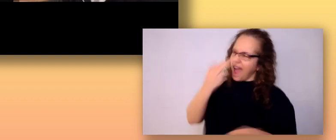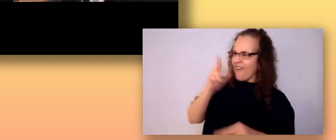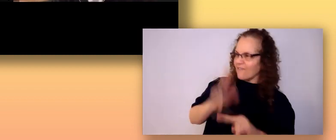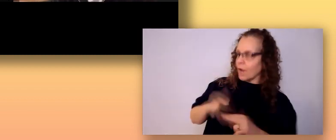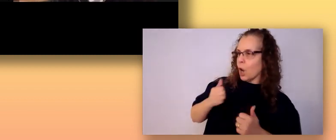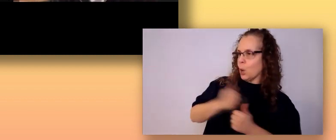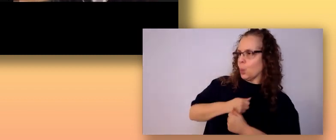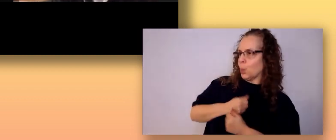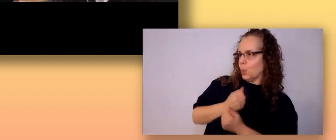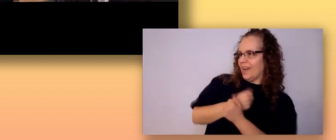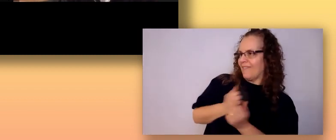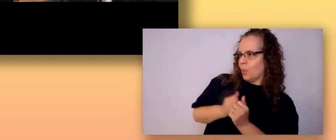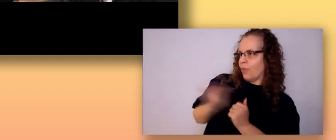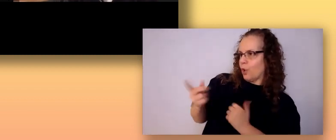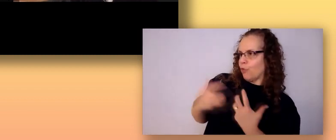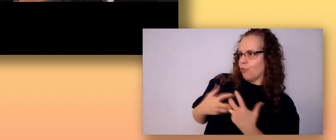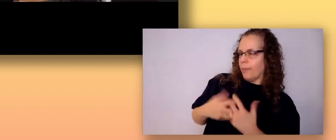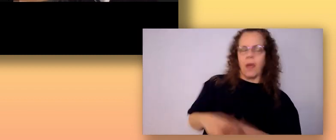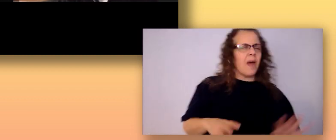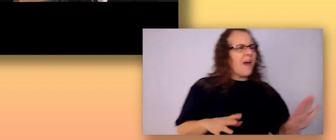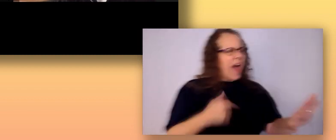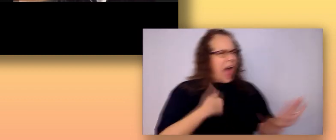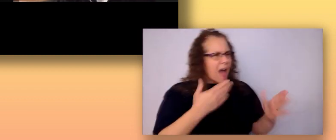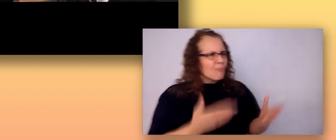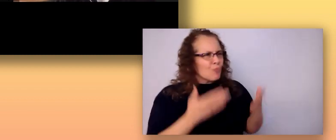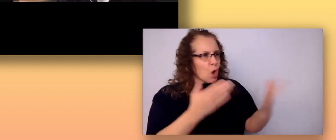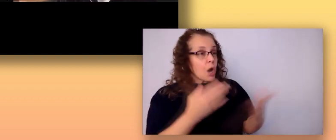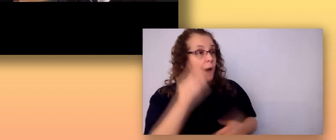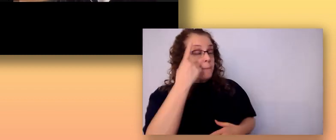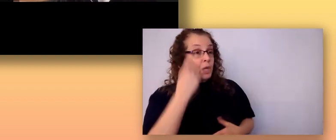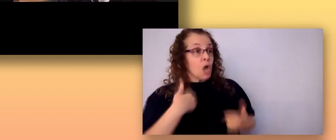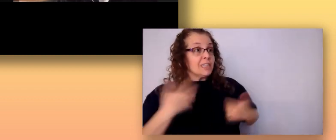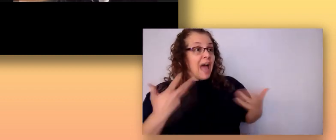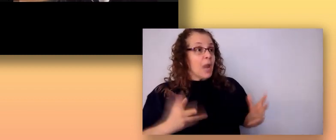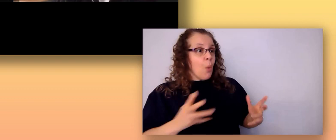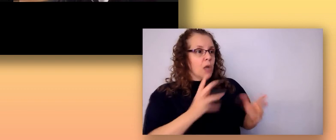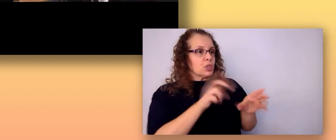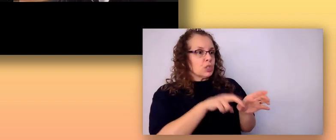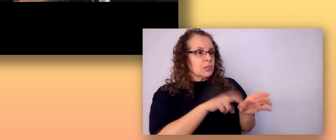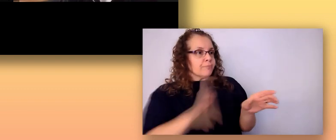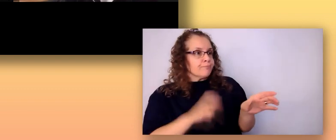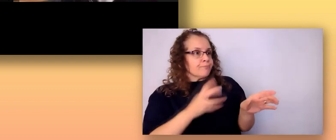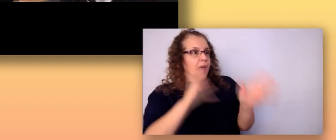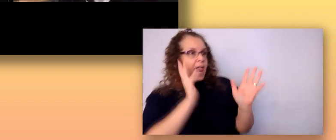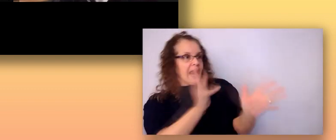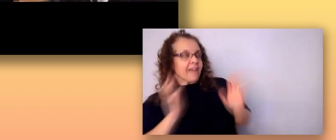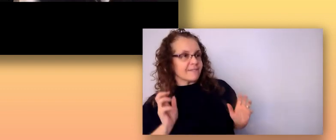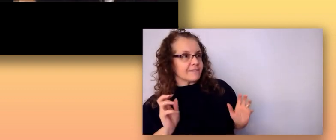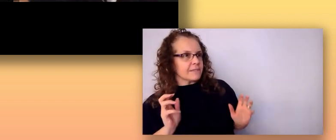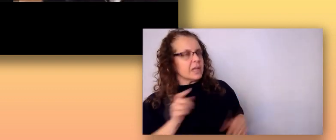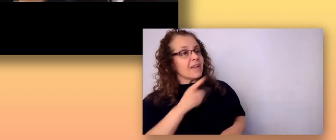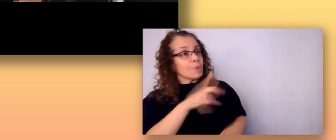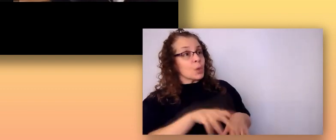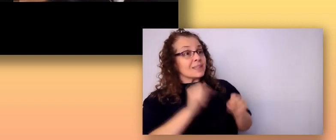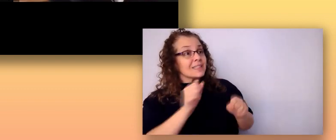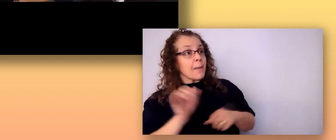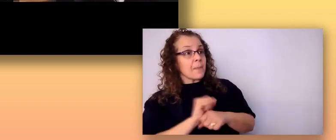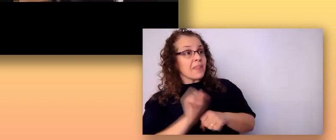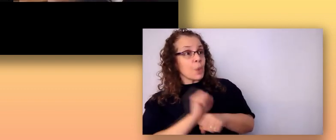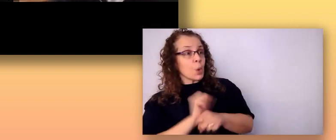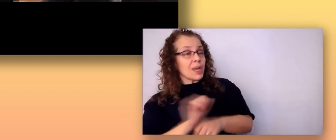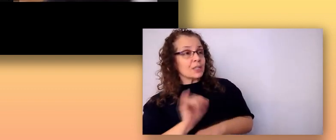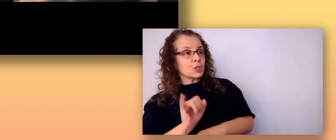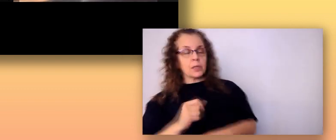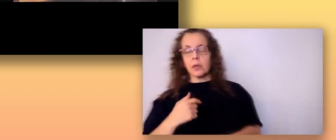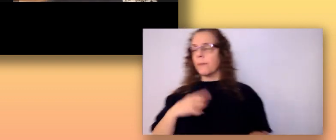her. You know, the whole reason I brought this up was because I didn't want to leave you hanging. And if you take the internship, then we can I'm going to go give this to our